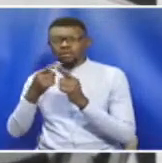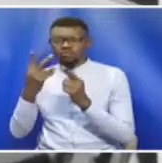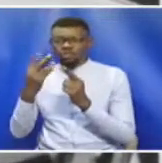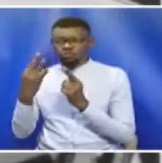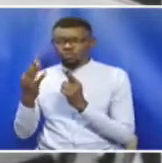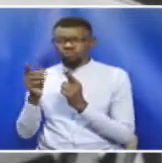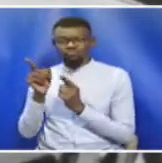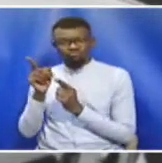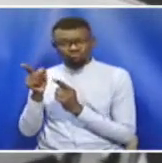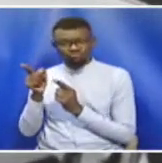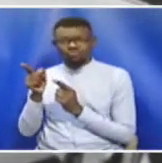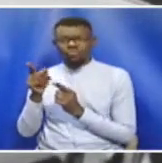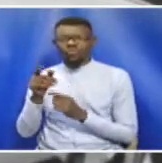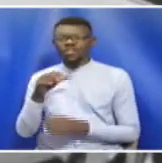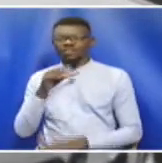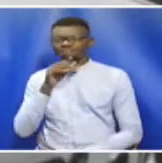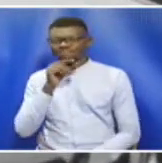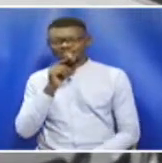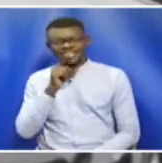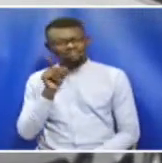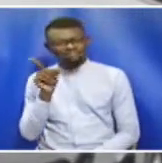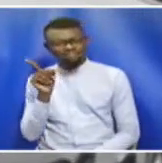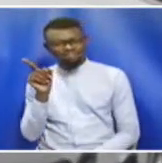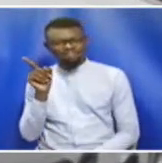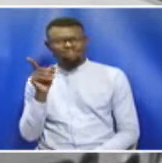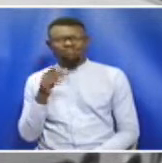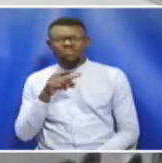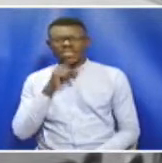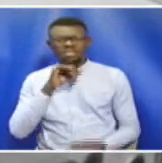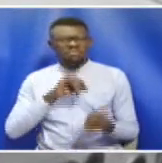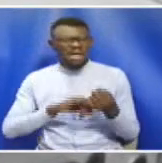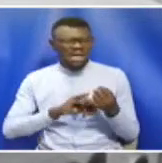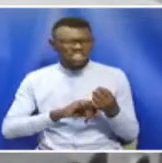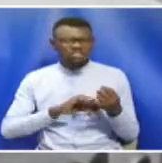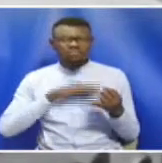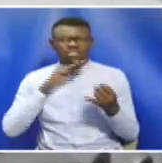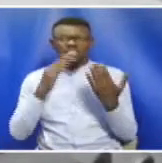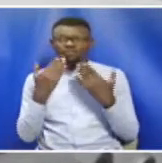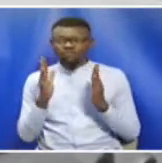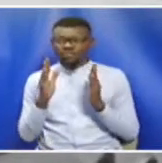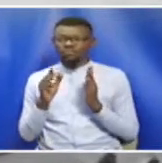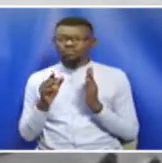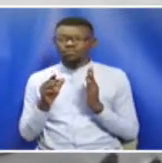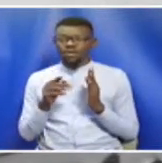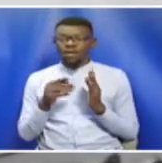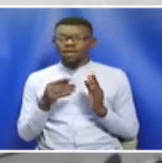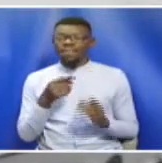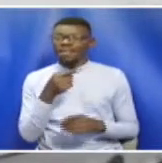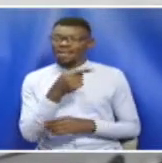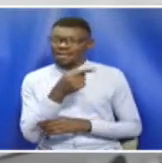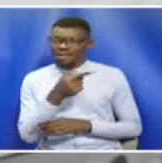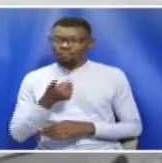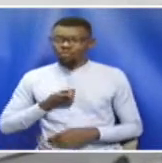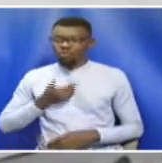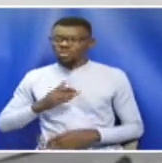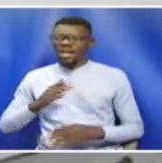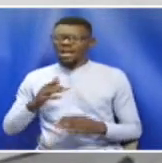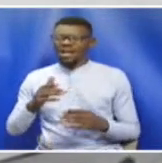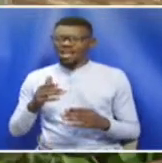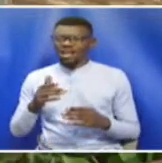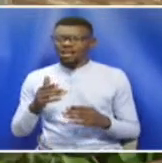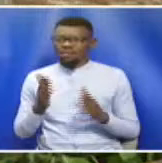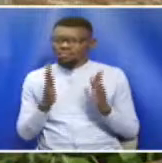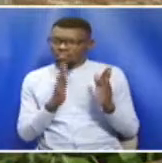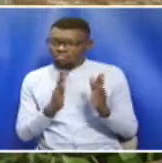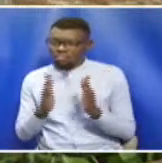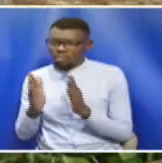a husband, and father, died. Sandy is on a mission. 51 years later,